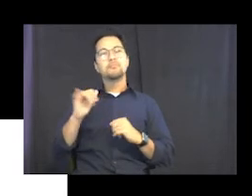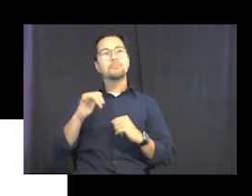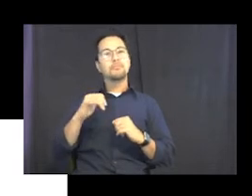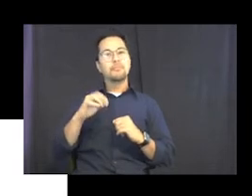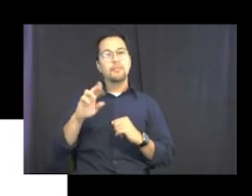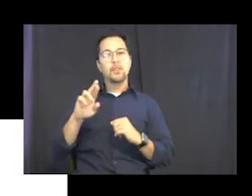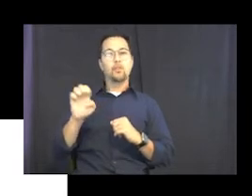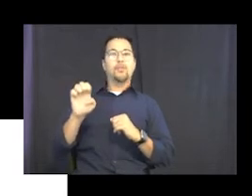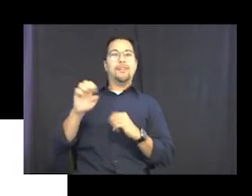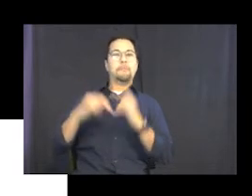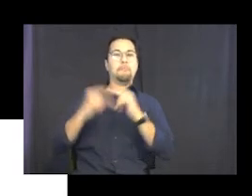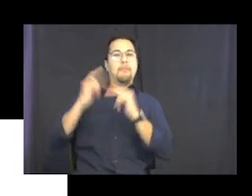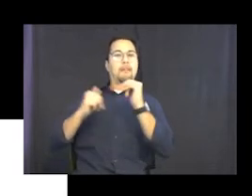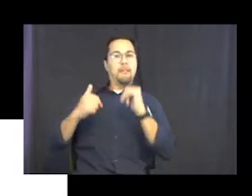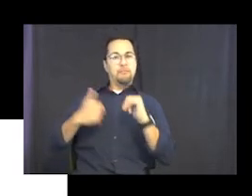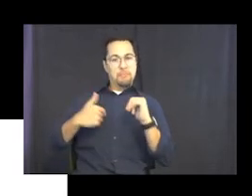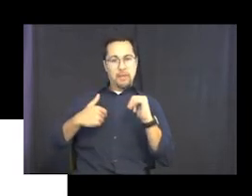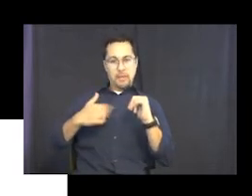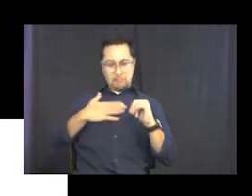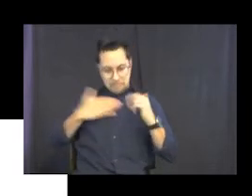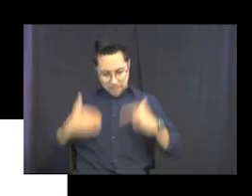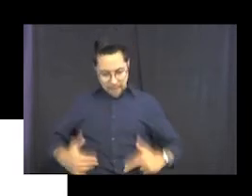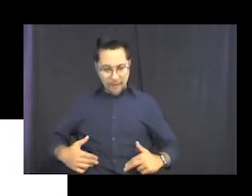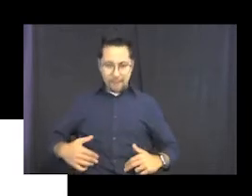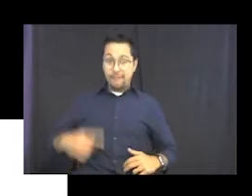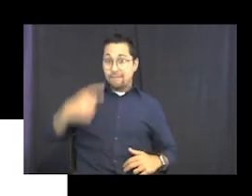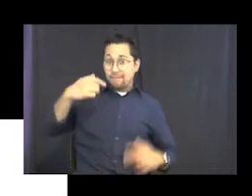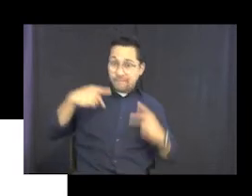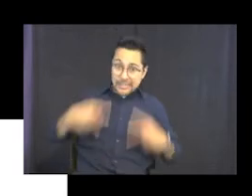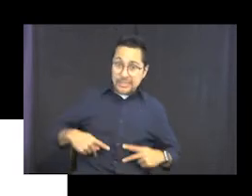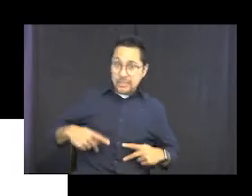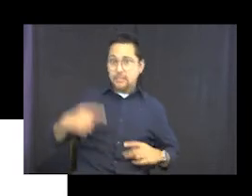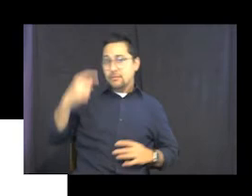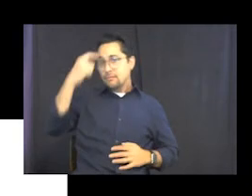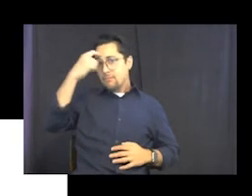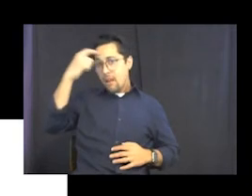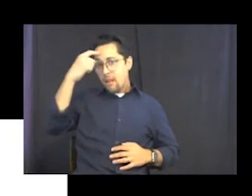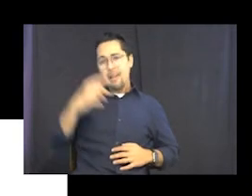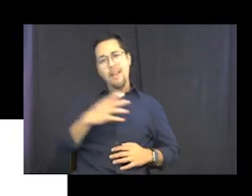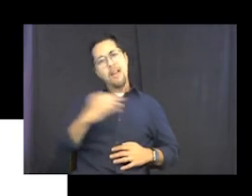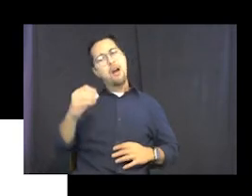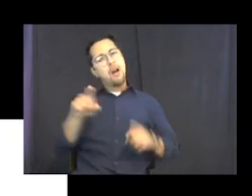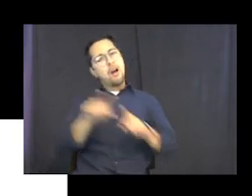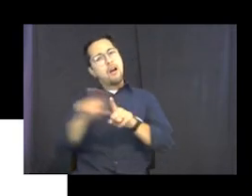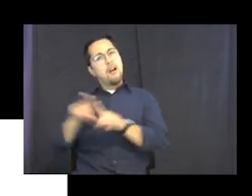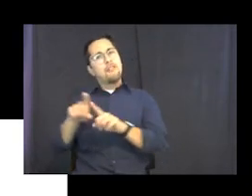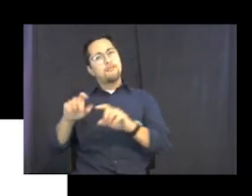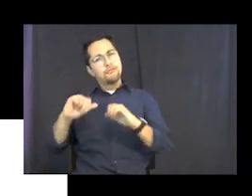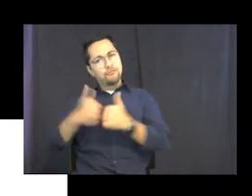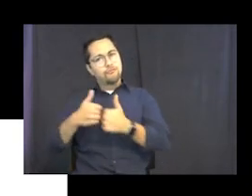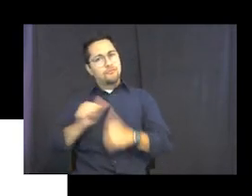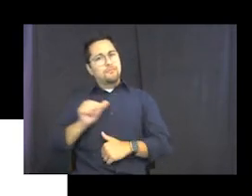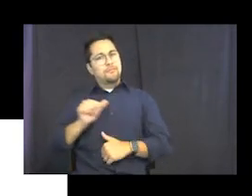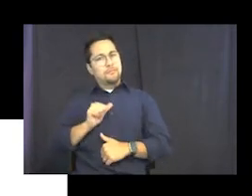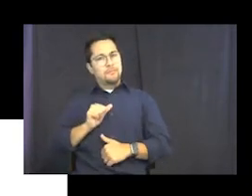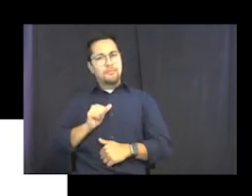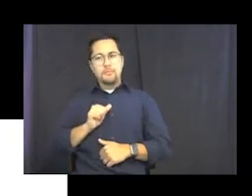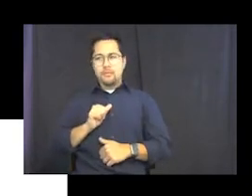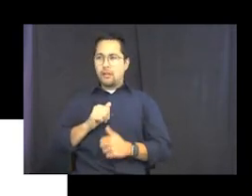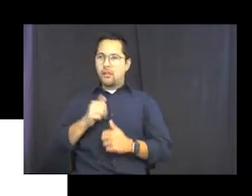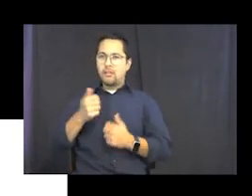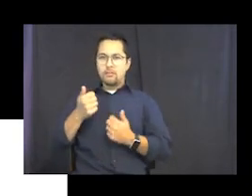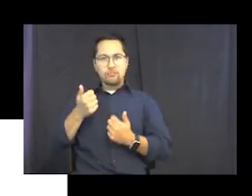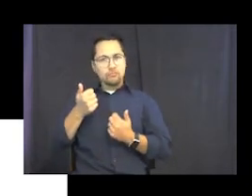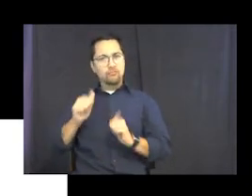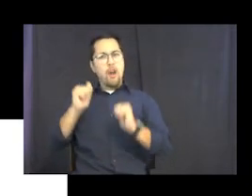rebuilding me both physically, mentally, and challenging myself to a new level,